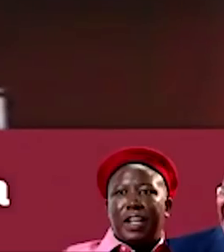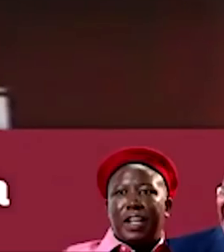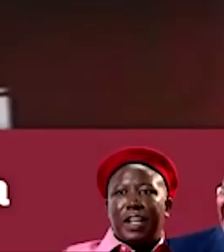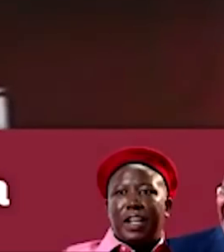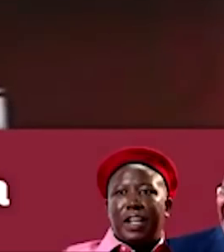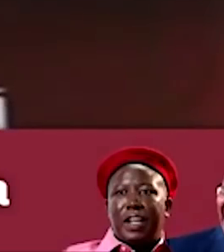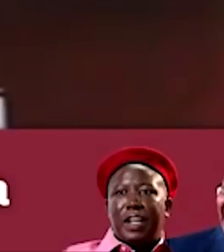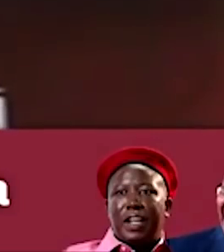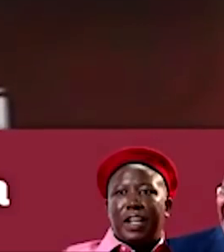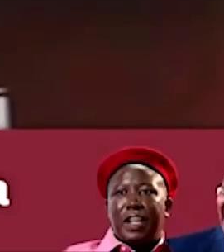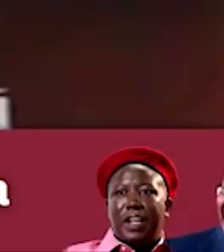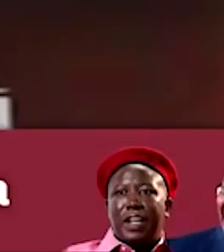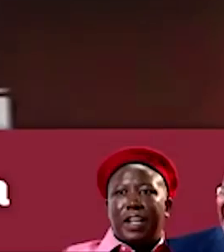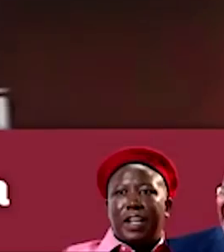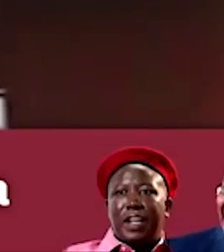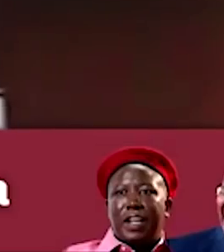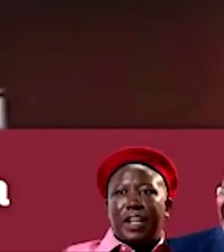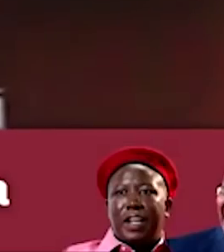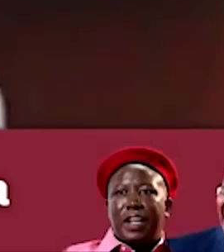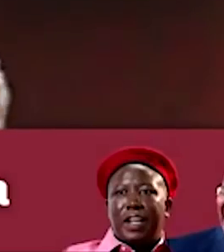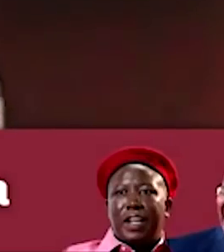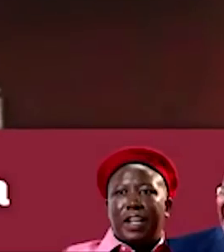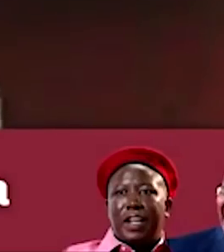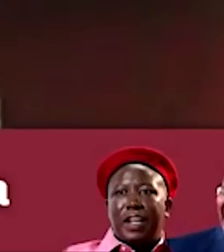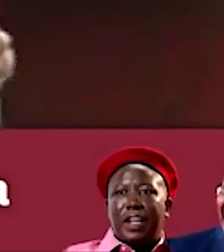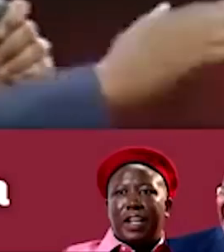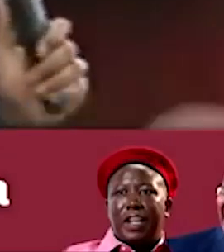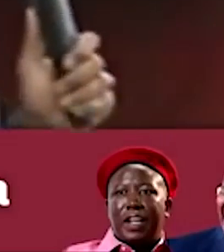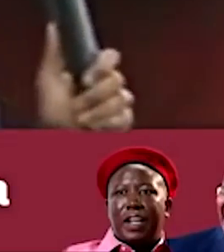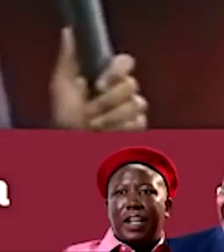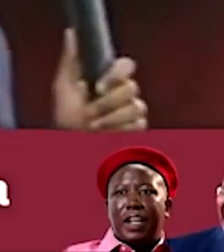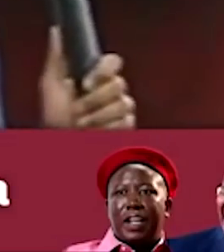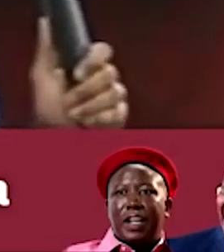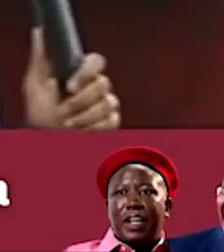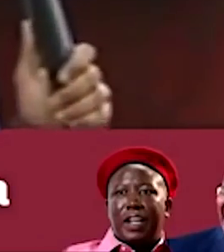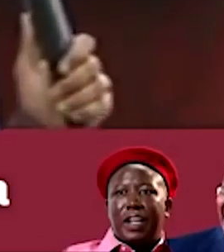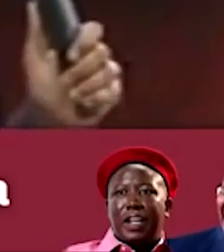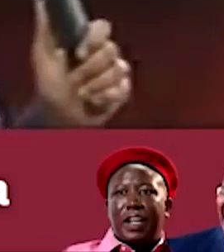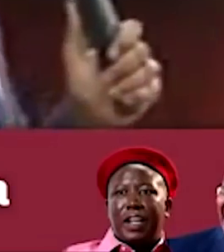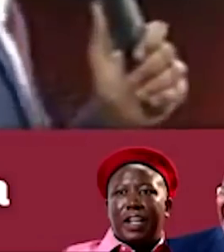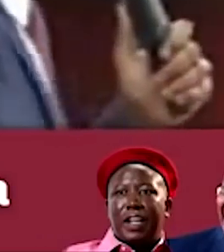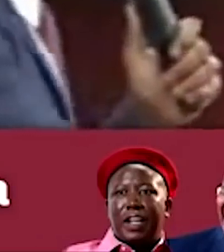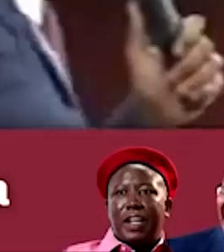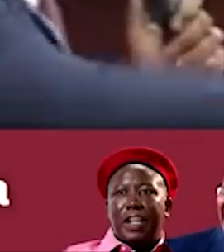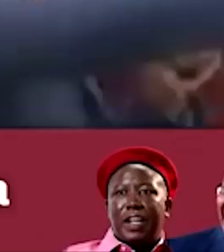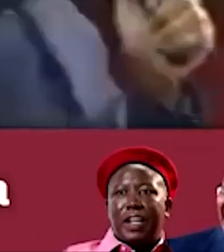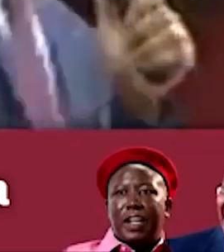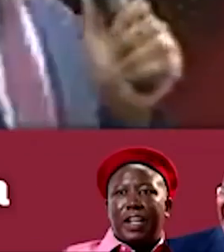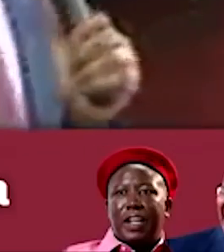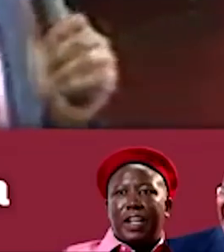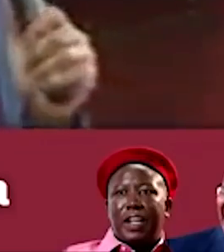swimming in a pool of privilege. They've been enjoying themselves because they